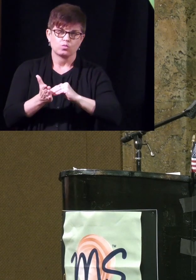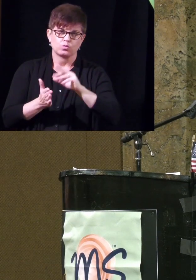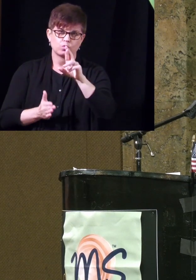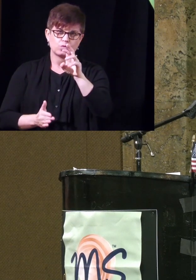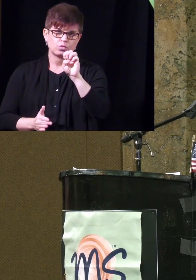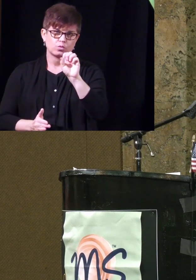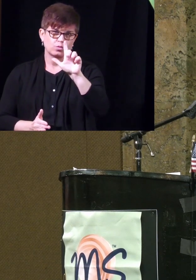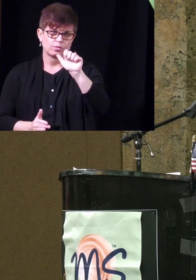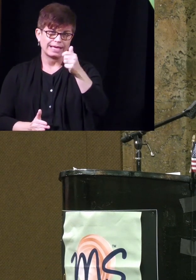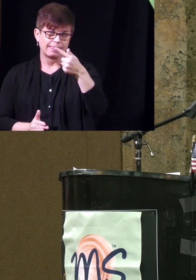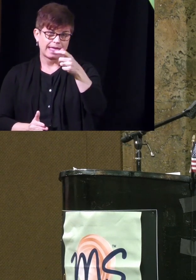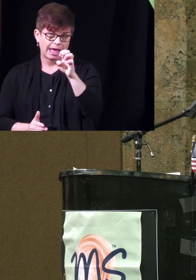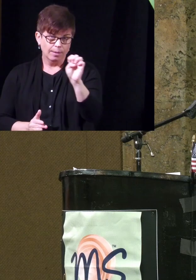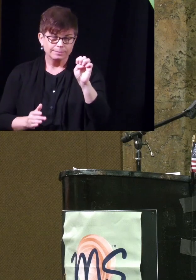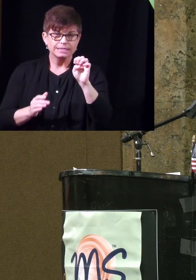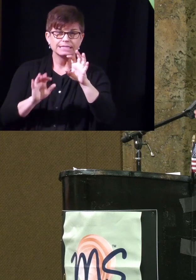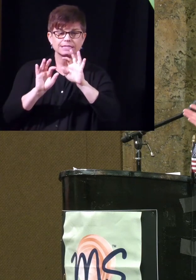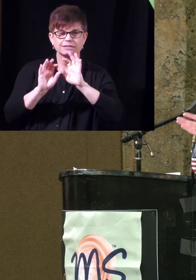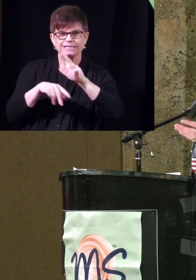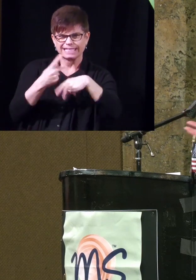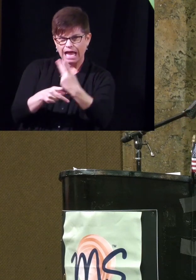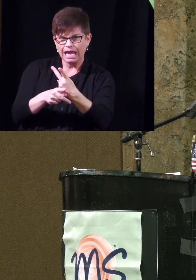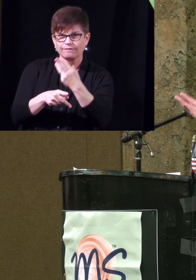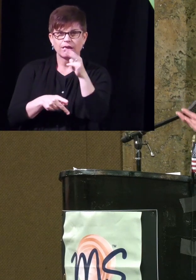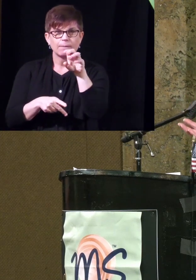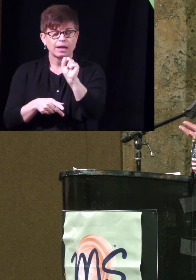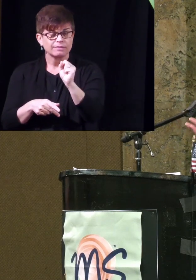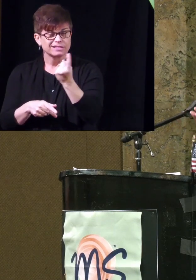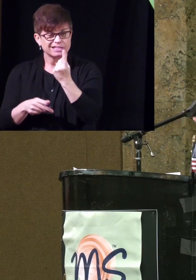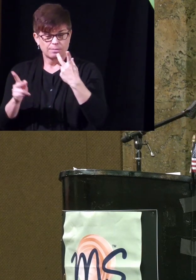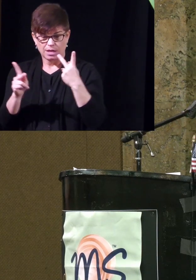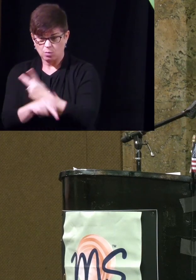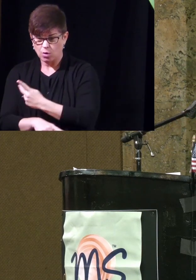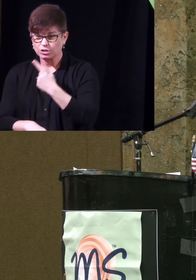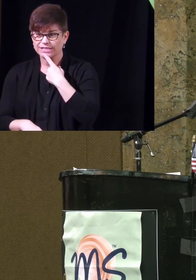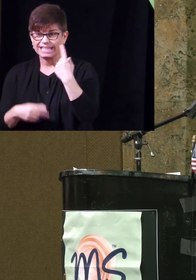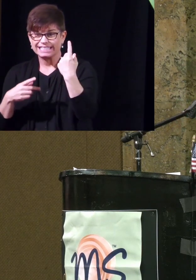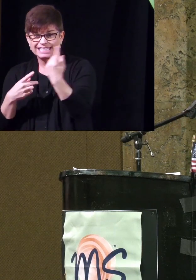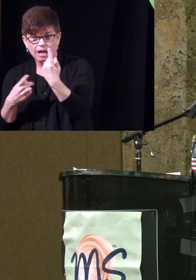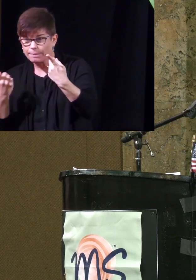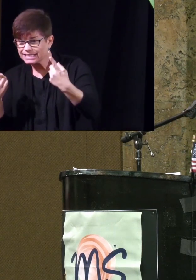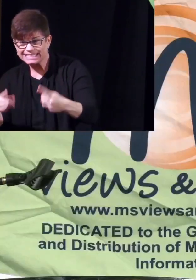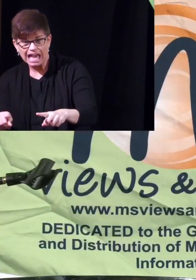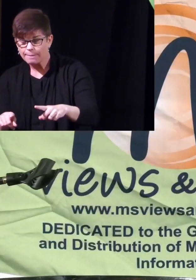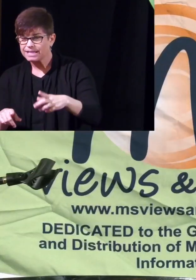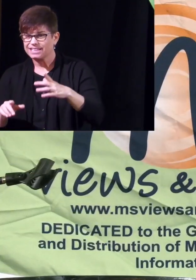of activity. But really you could look and say if someone's worse, something's happened during the year. We just missed when that event